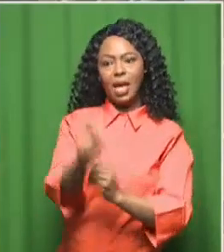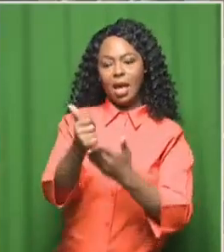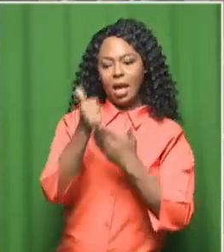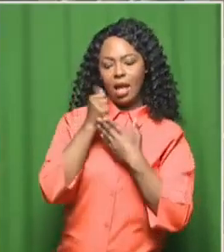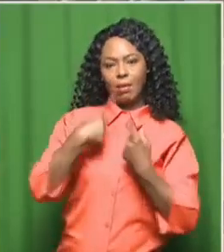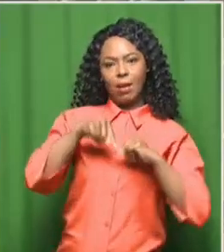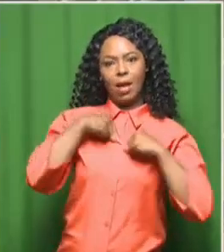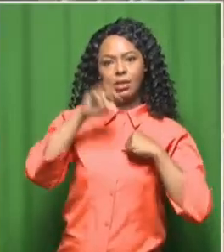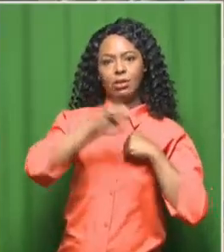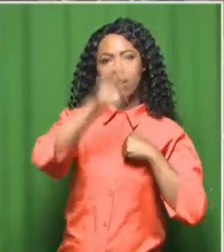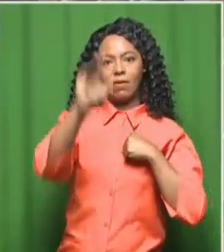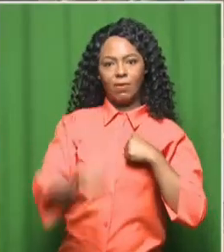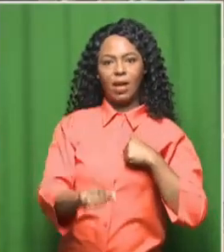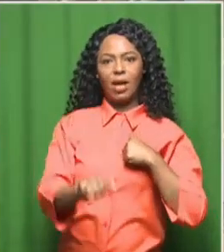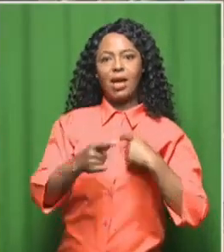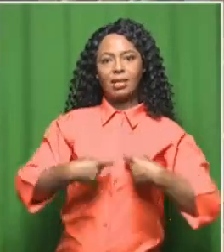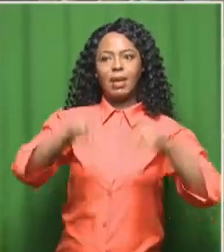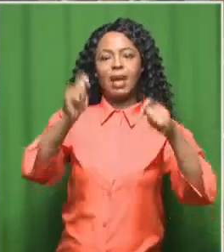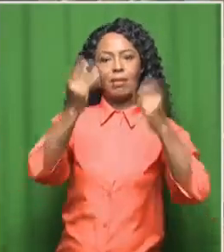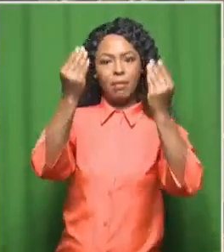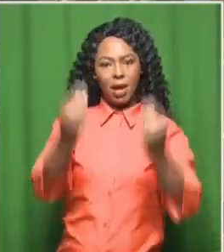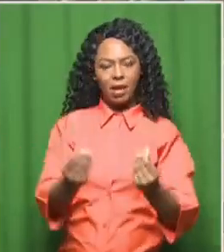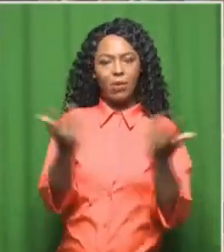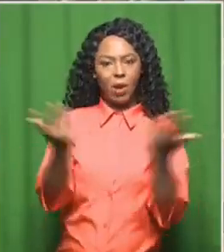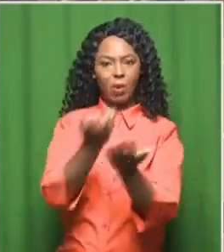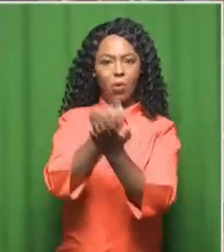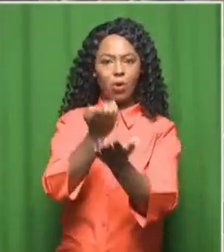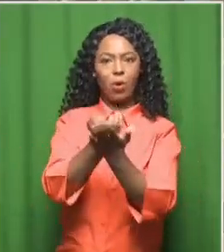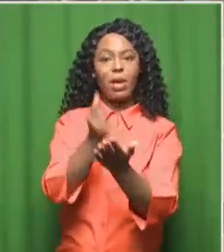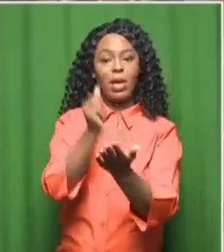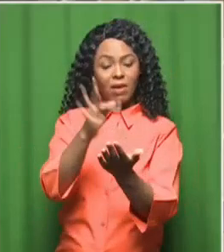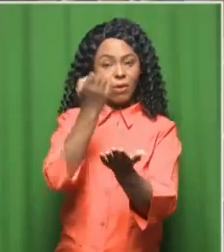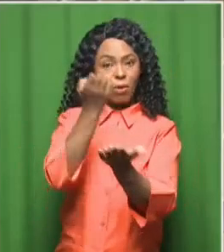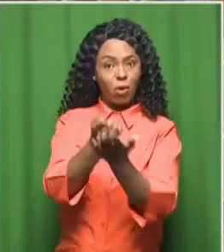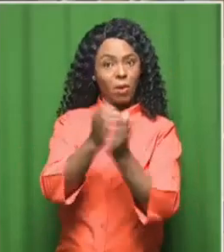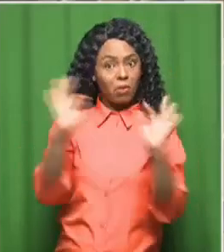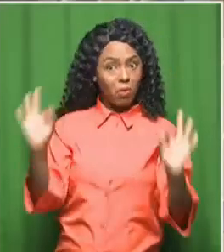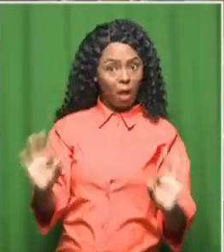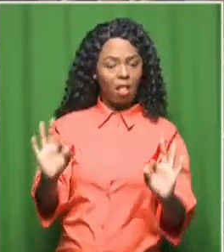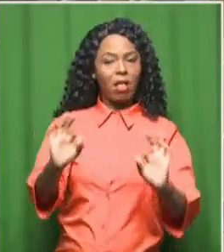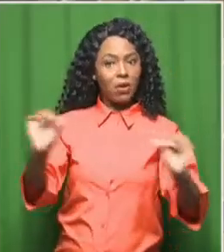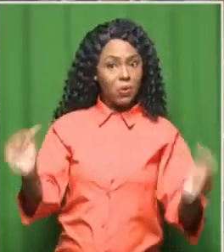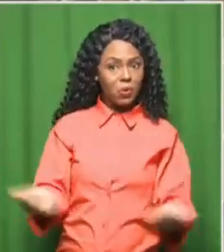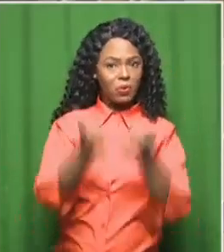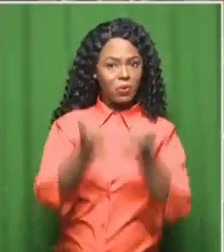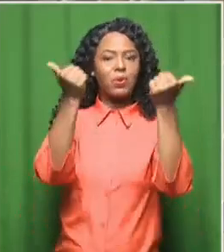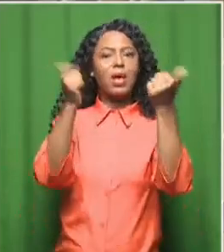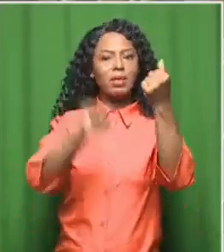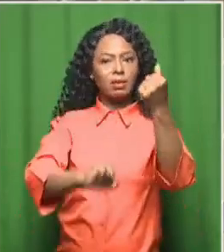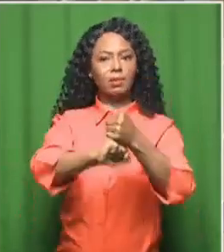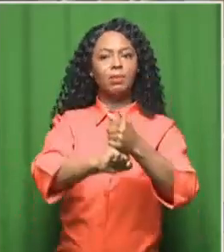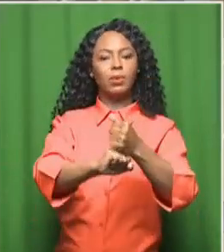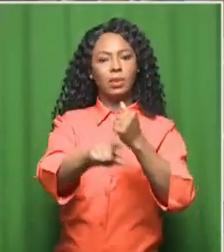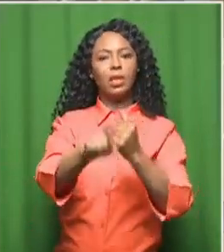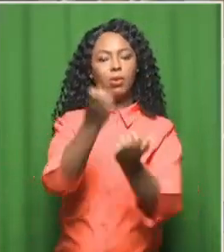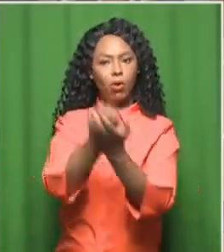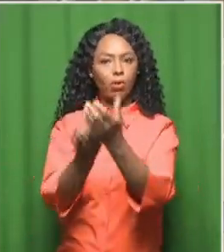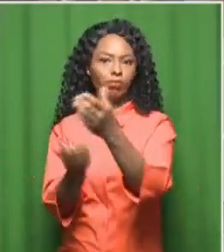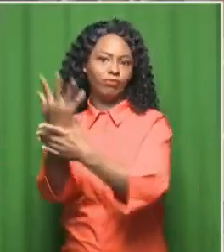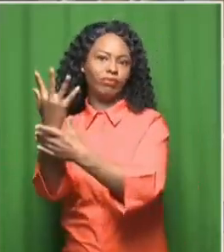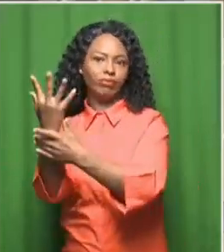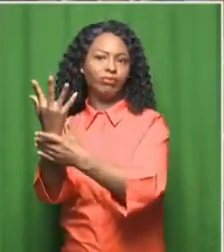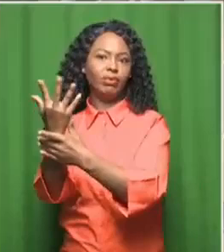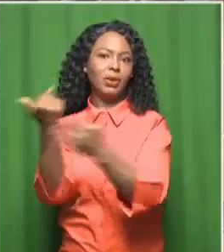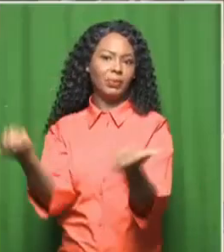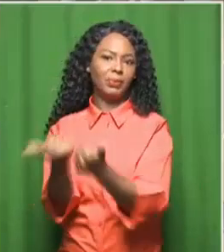economy, which will boost the economy. When the economy is doing well and we're going through a boost and an economical growth, the